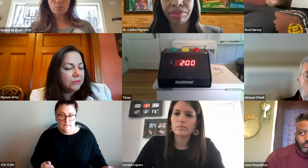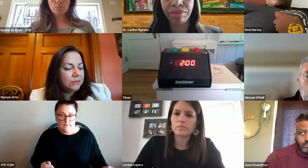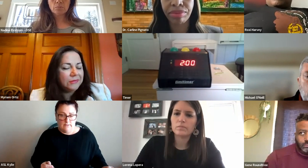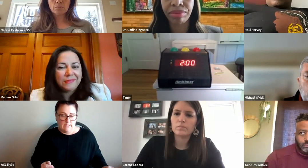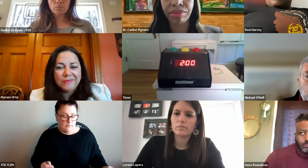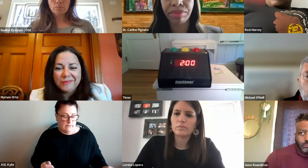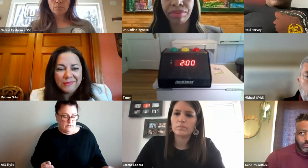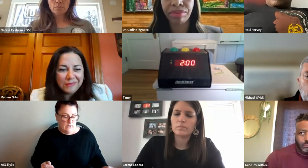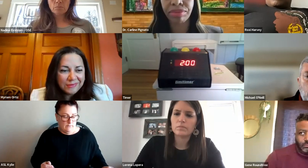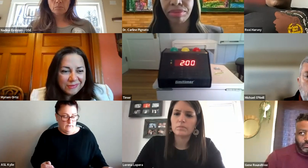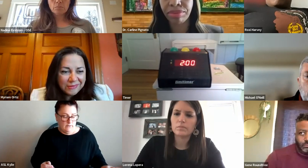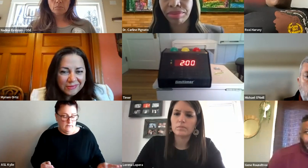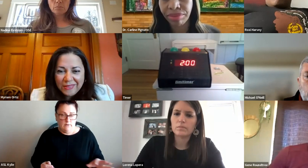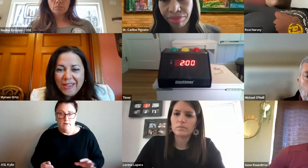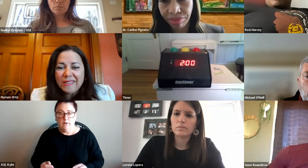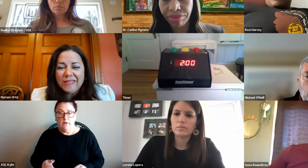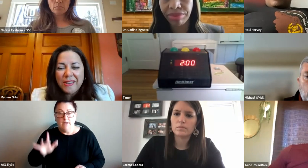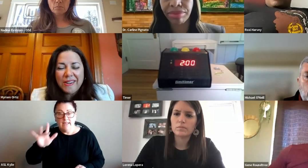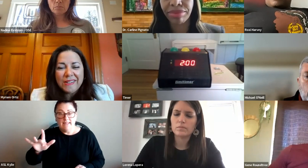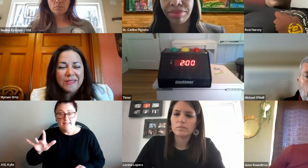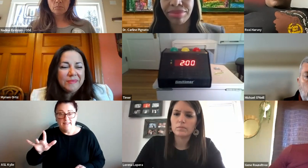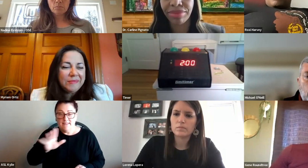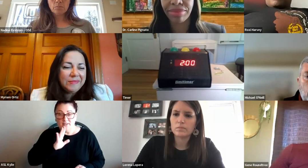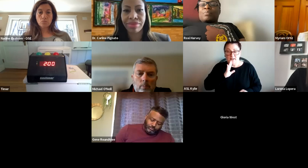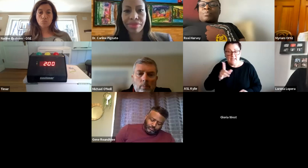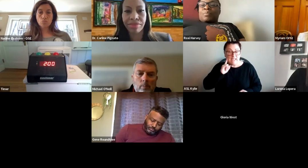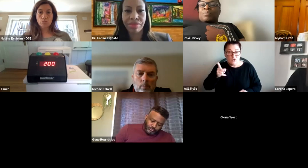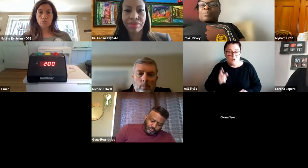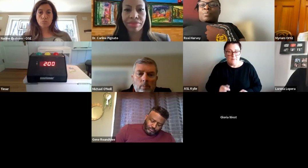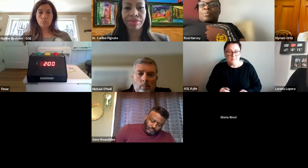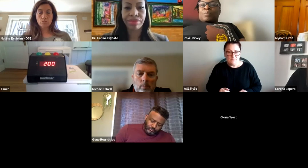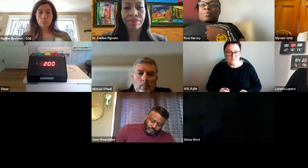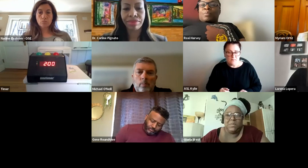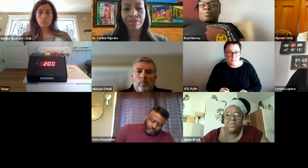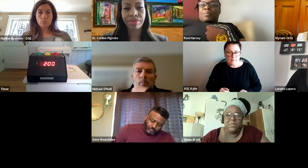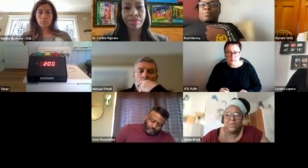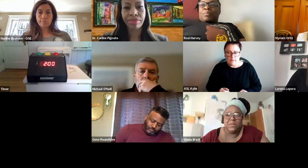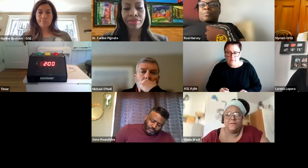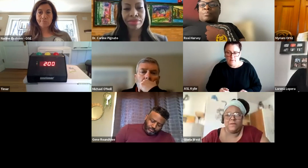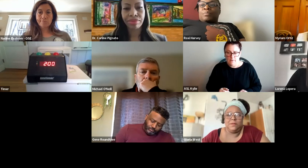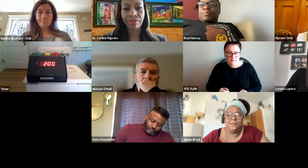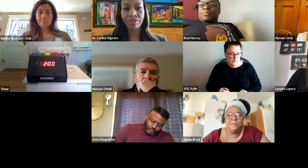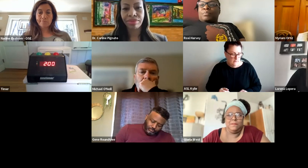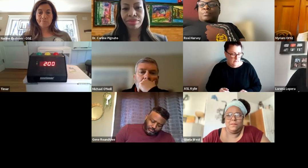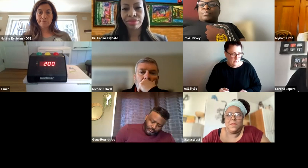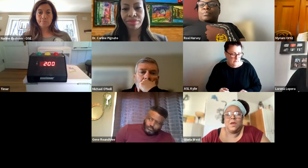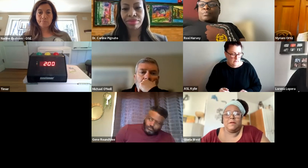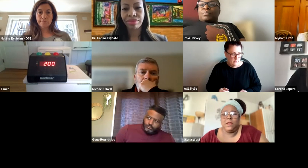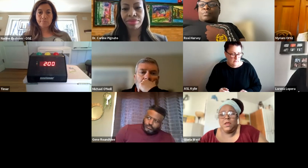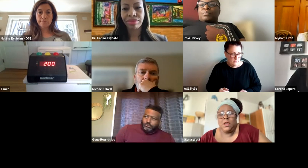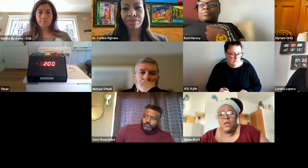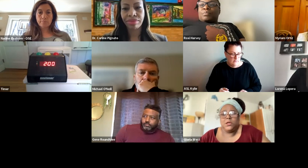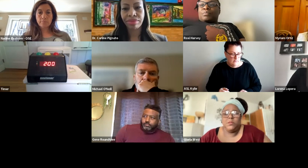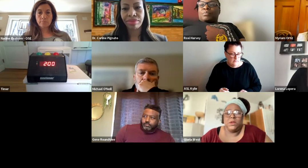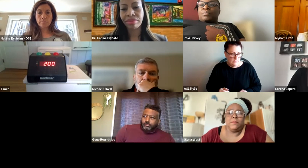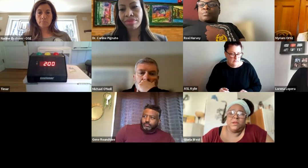Hit the right button. Yes, we can hear you. Okay. Started. All